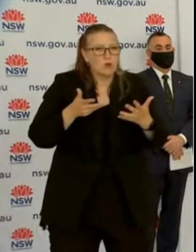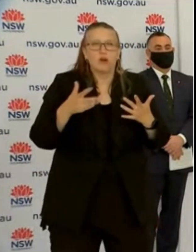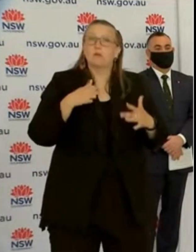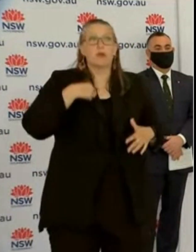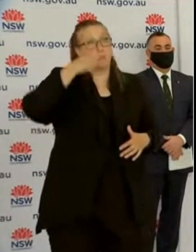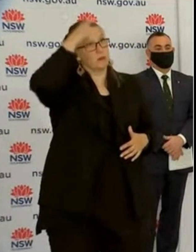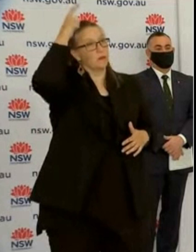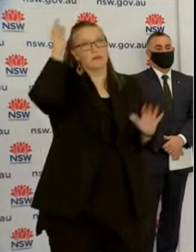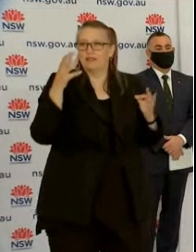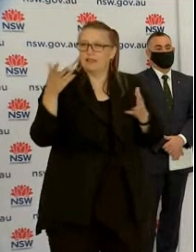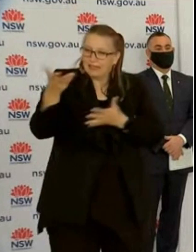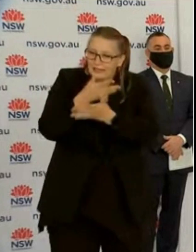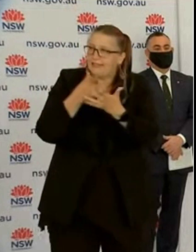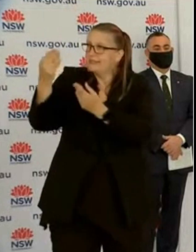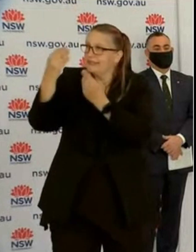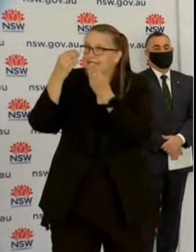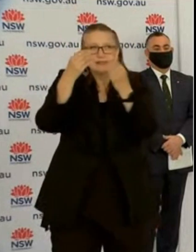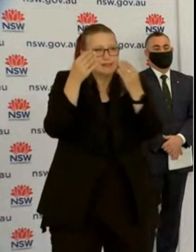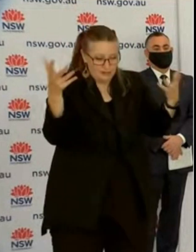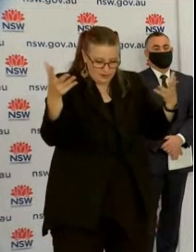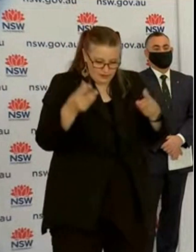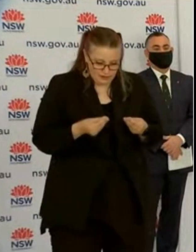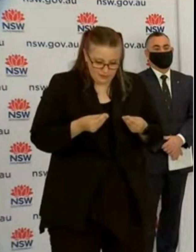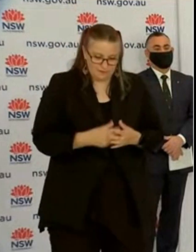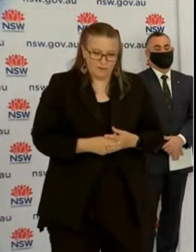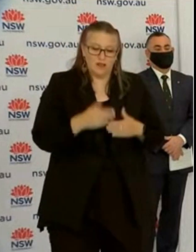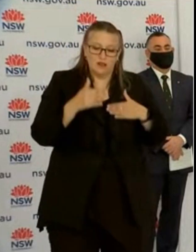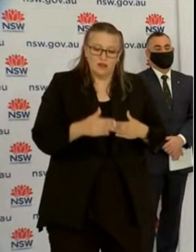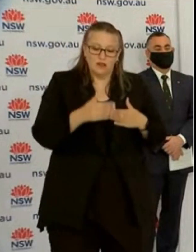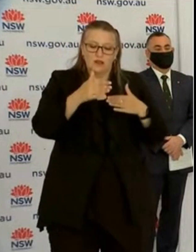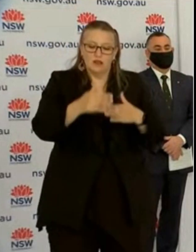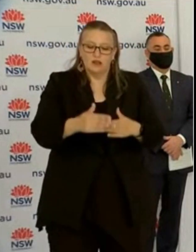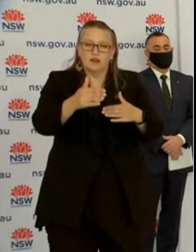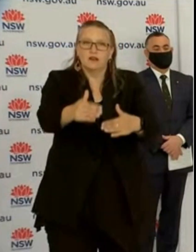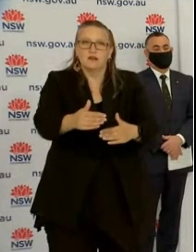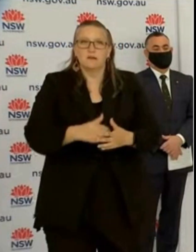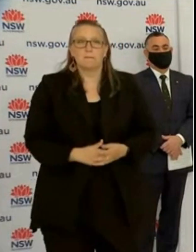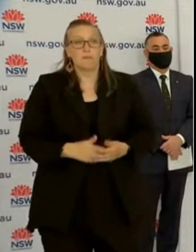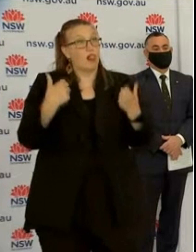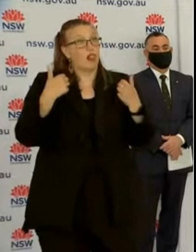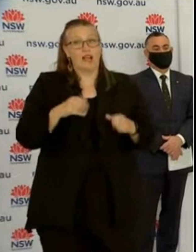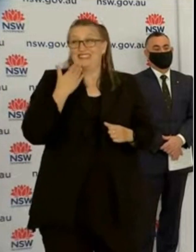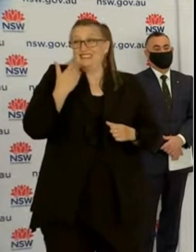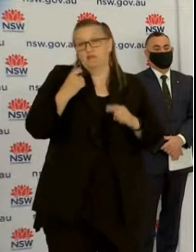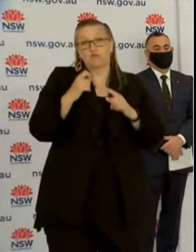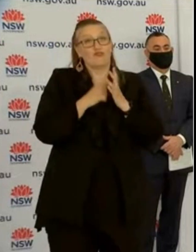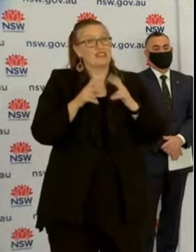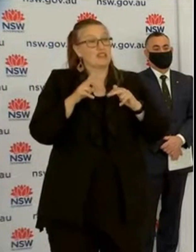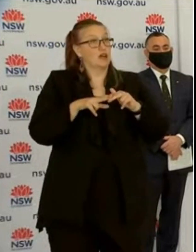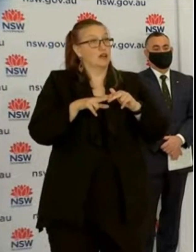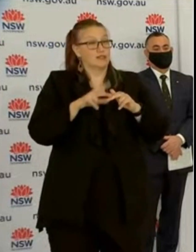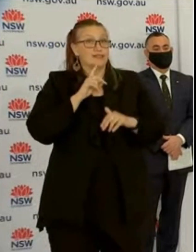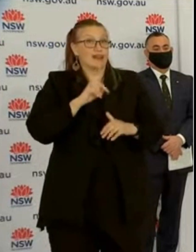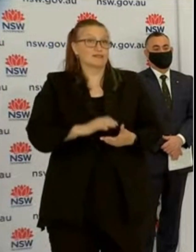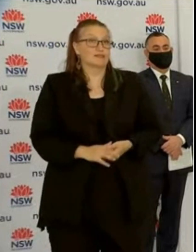staged way, to make sure it's safe for all concerned. And as Professor McInerney outlined, the safest way to protect children